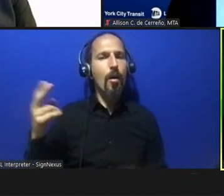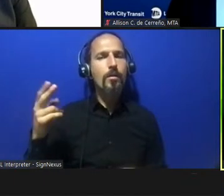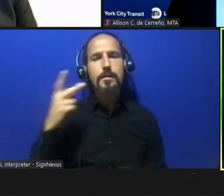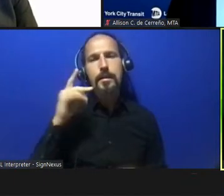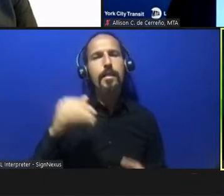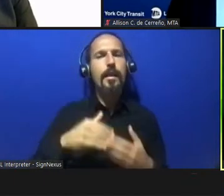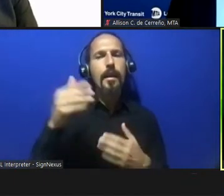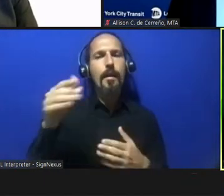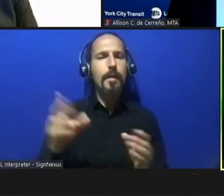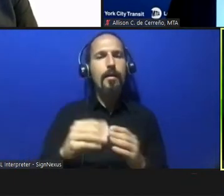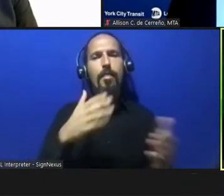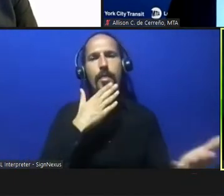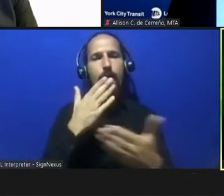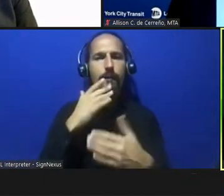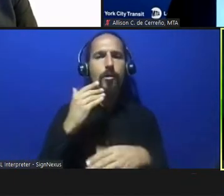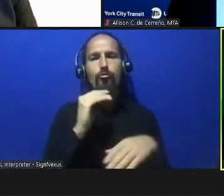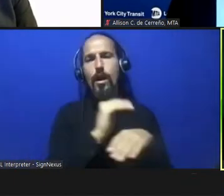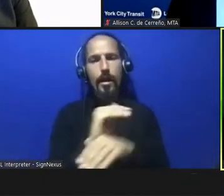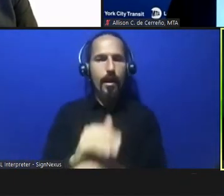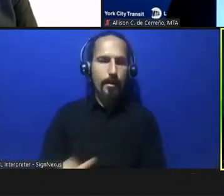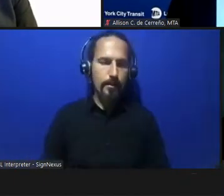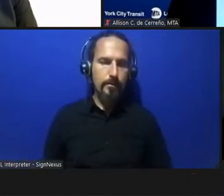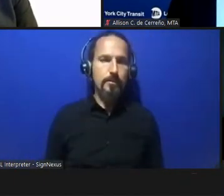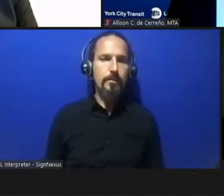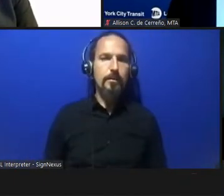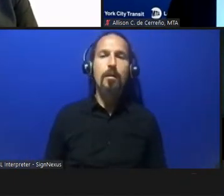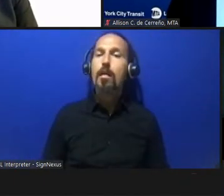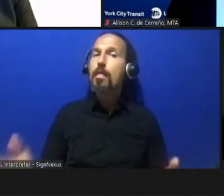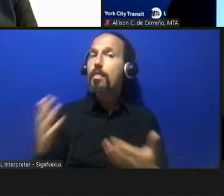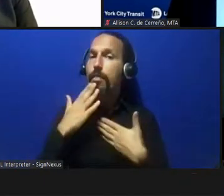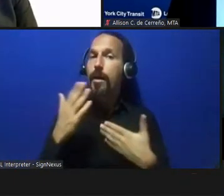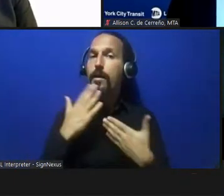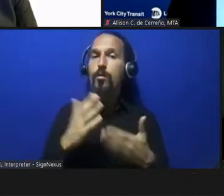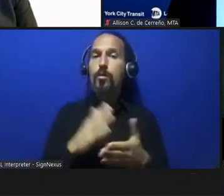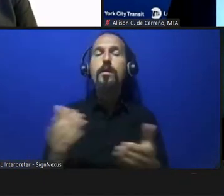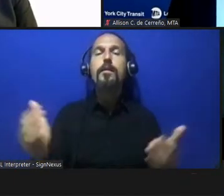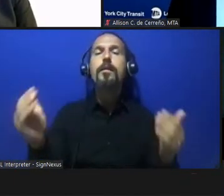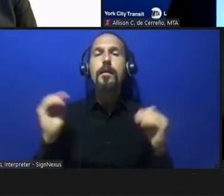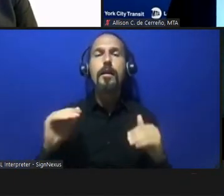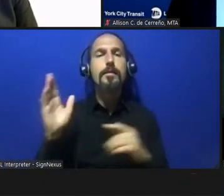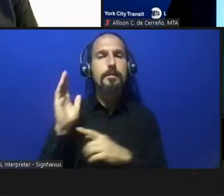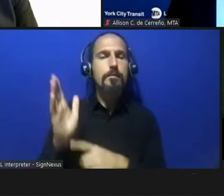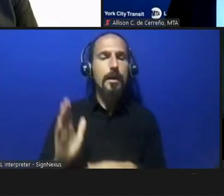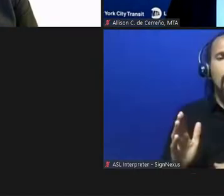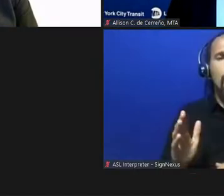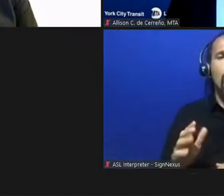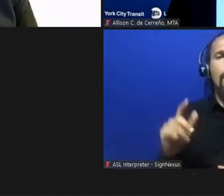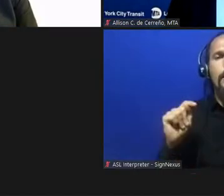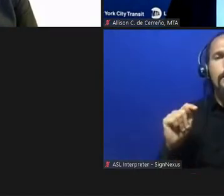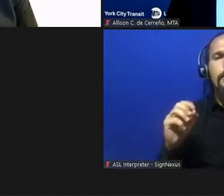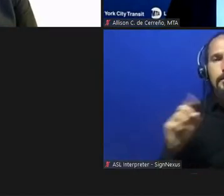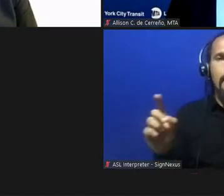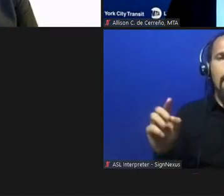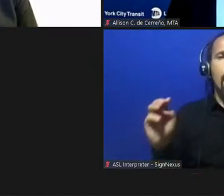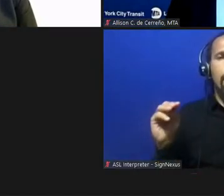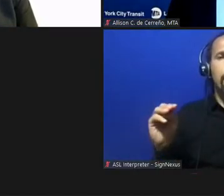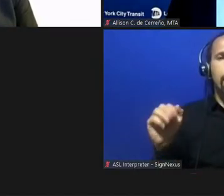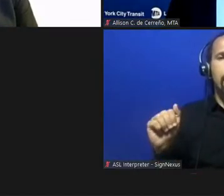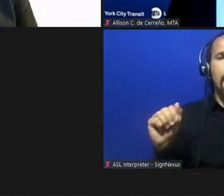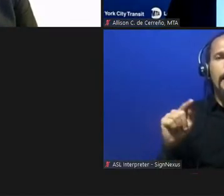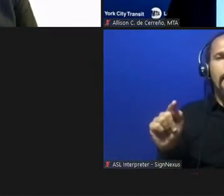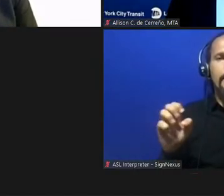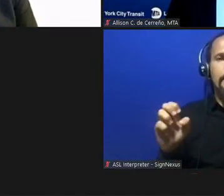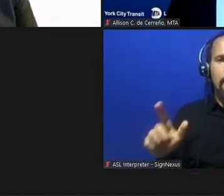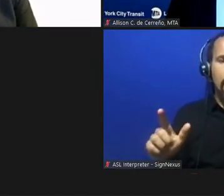next meeting thanks so much have a great night thank you our next speaker is todd maisel followed